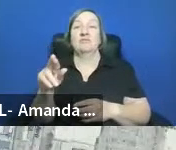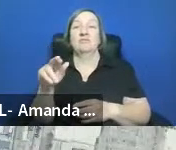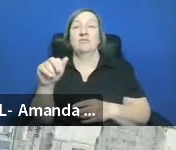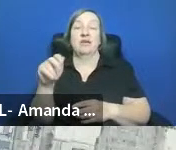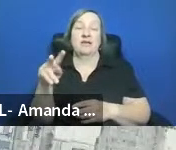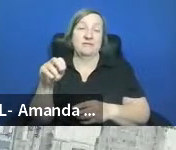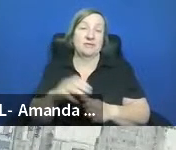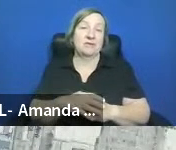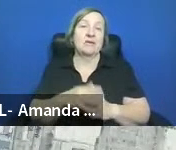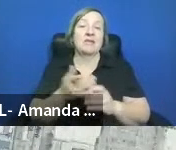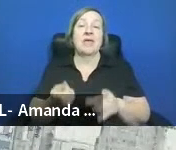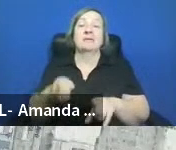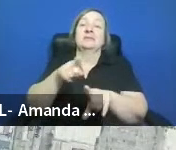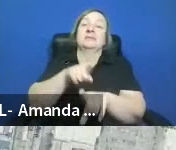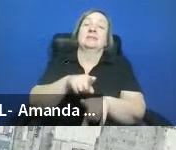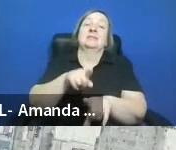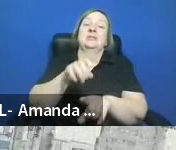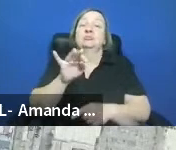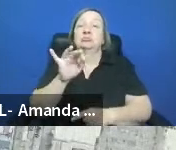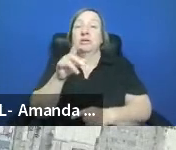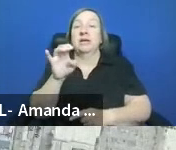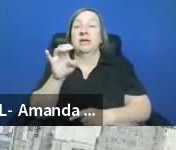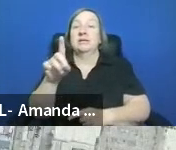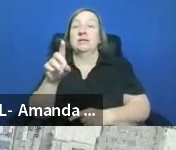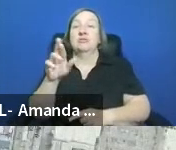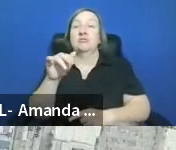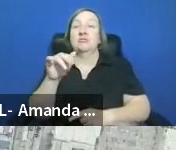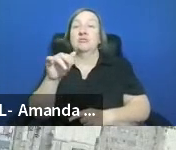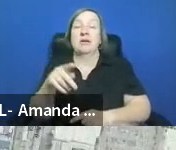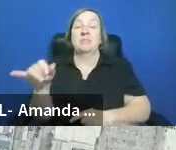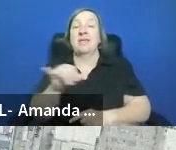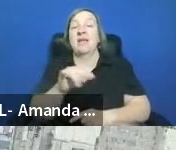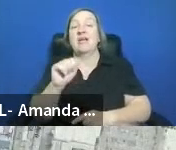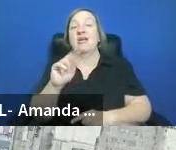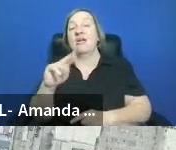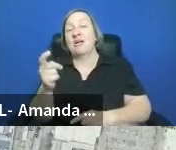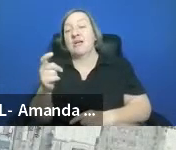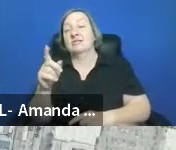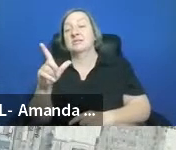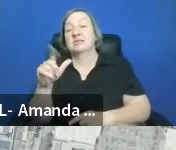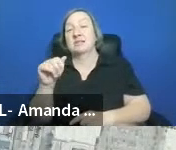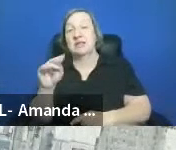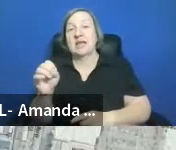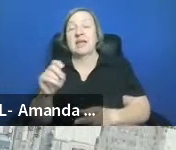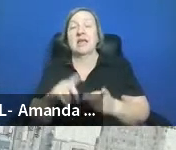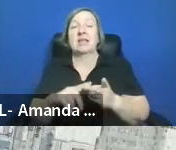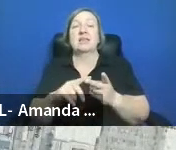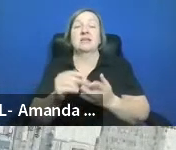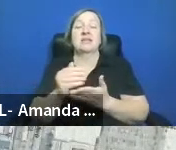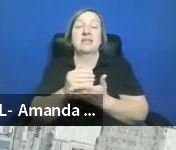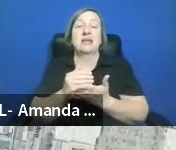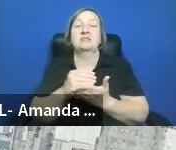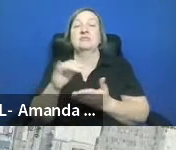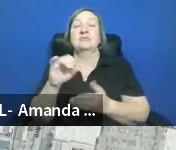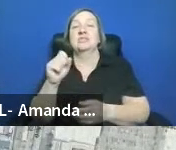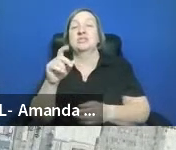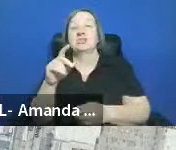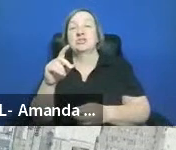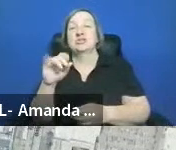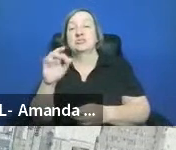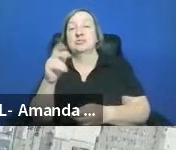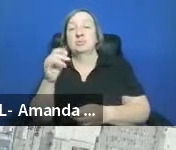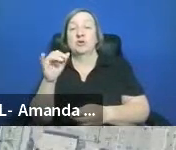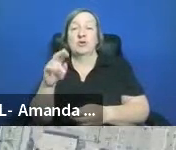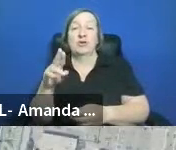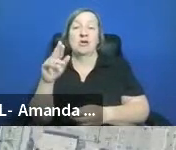The braided ramp is one just like auxiliary lanes or collector distributor lanes. Those are tools we have to address very